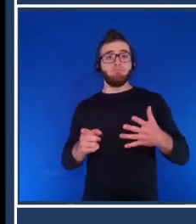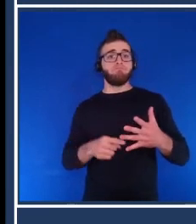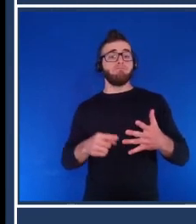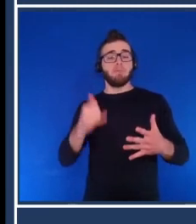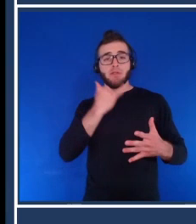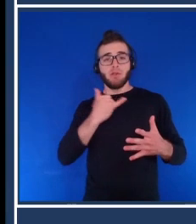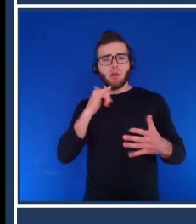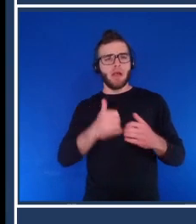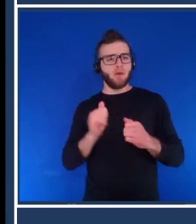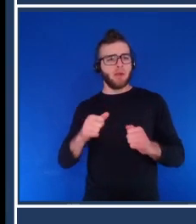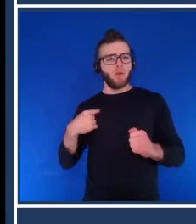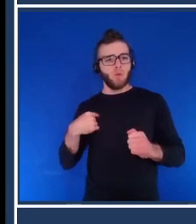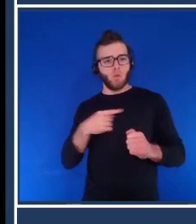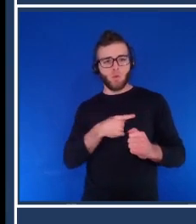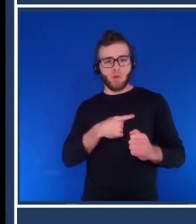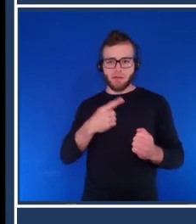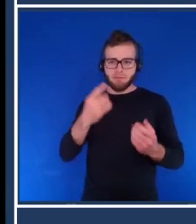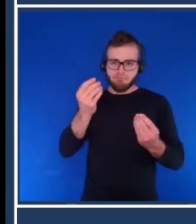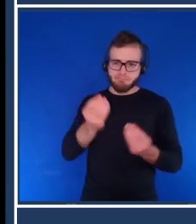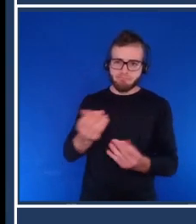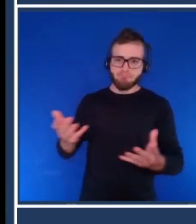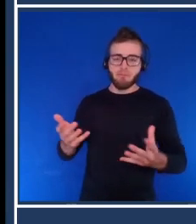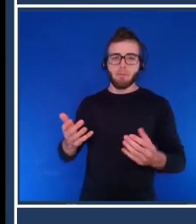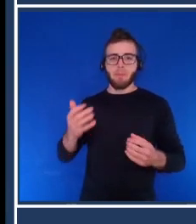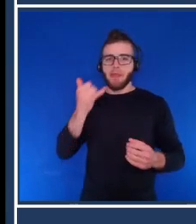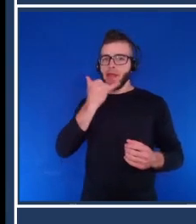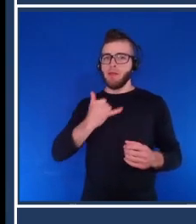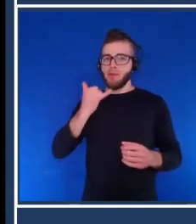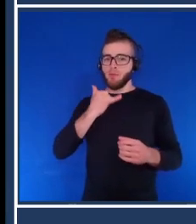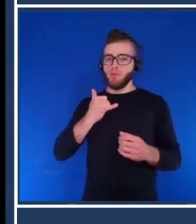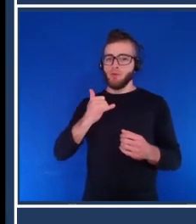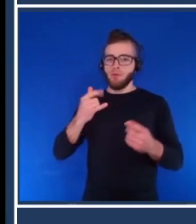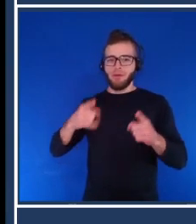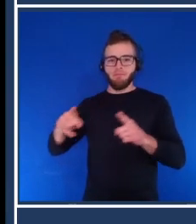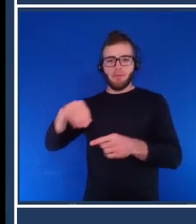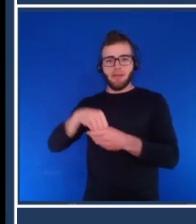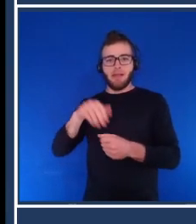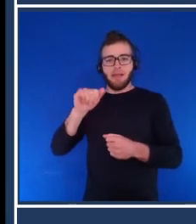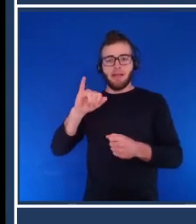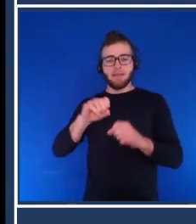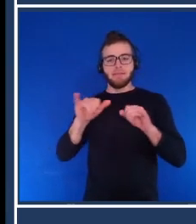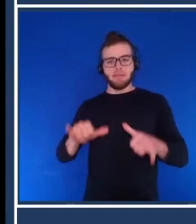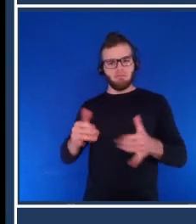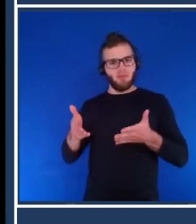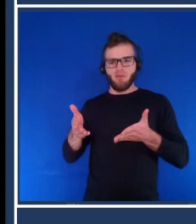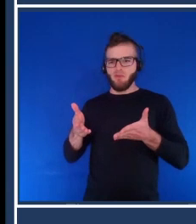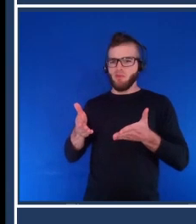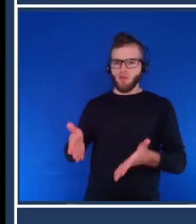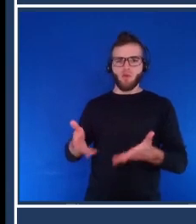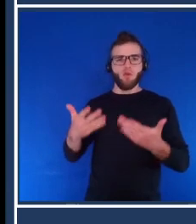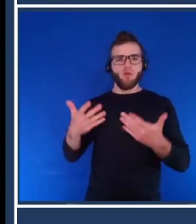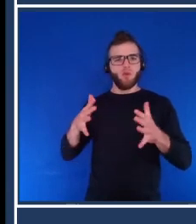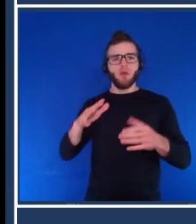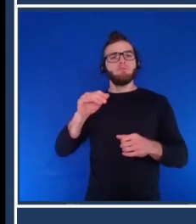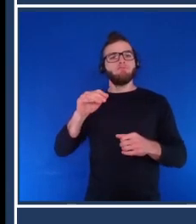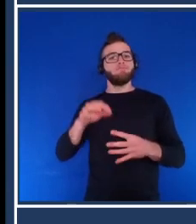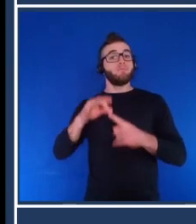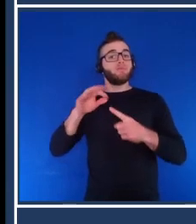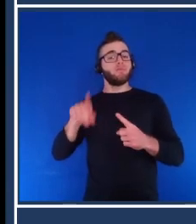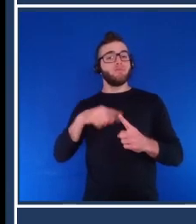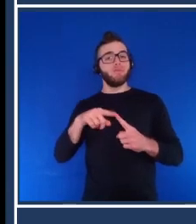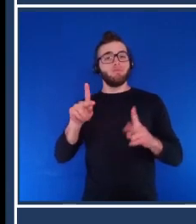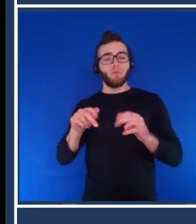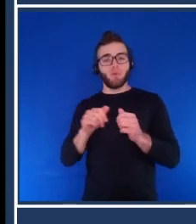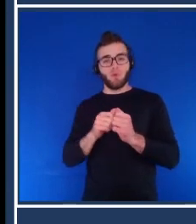the error that's inherent in AI systems, especially when users cannot verify the output of the system with their own